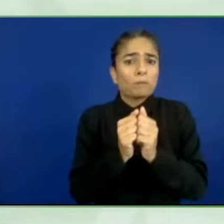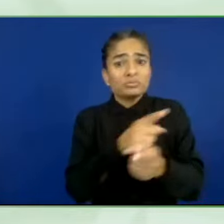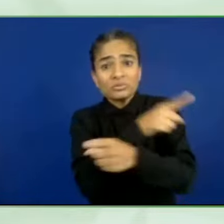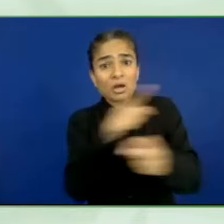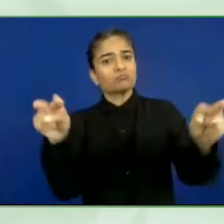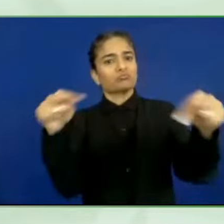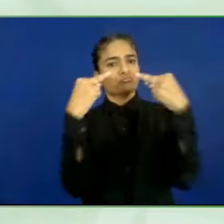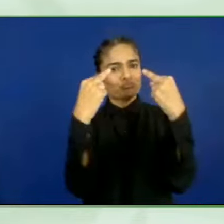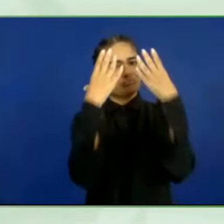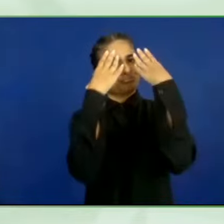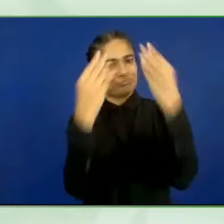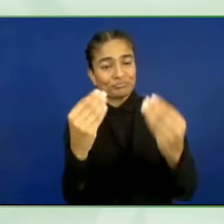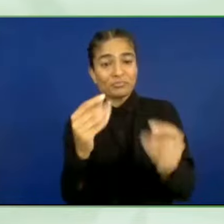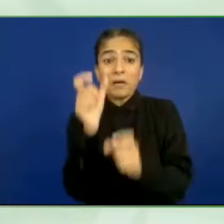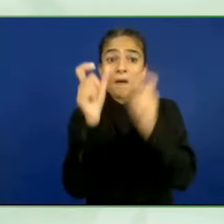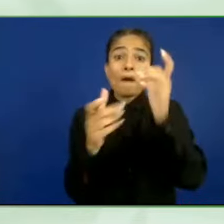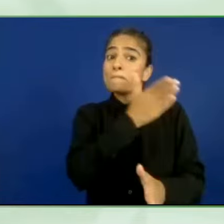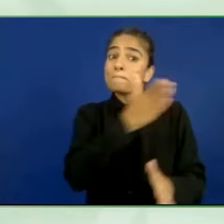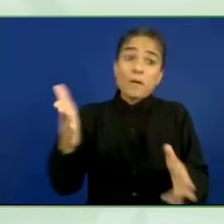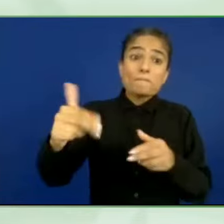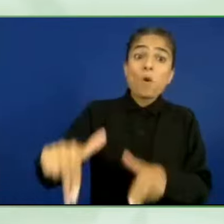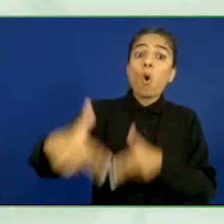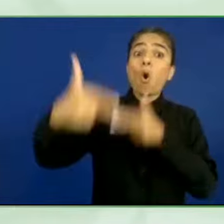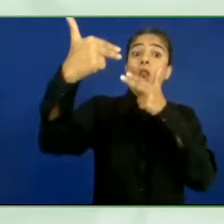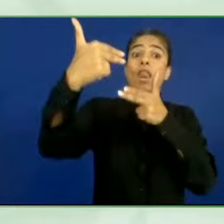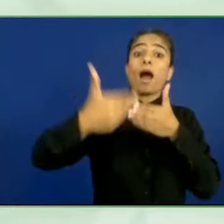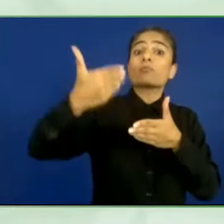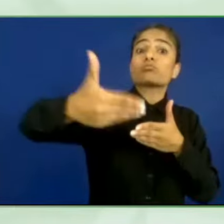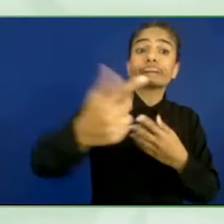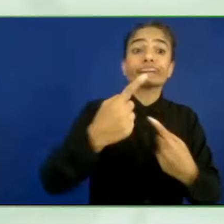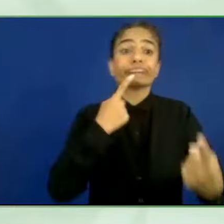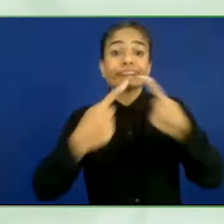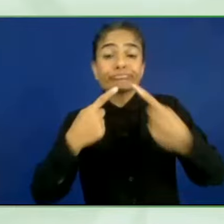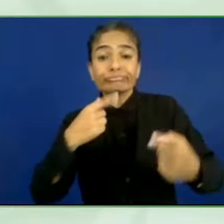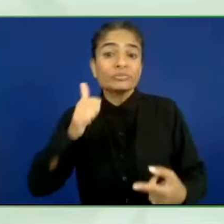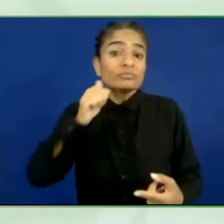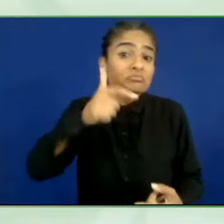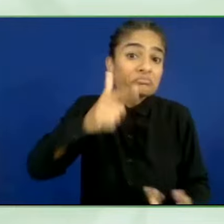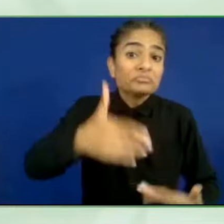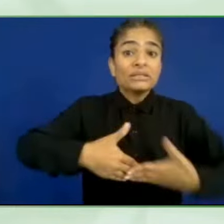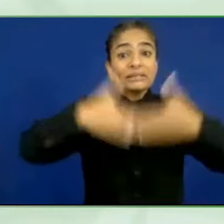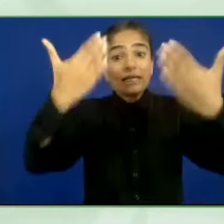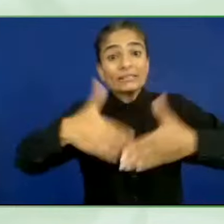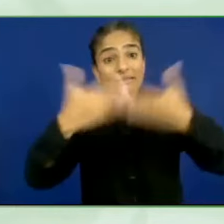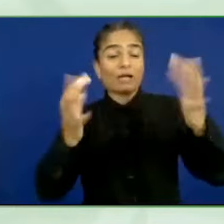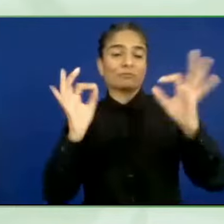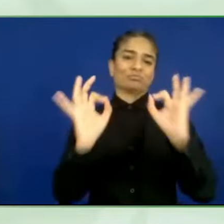future conversations with everybody about our work going forward. Thank you very much.